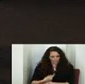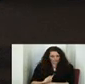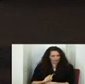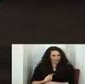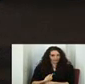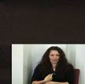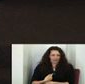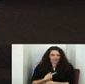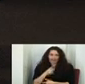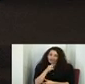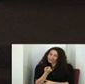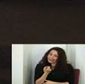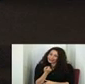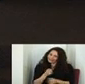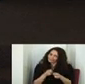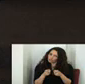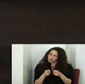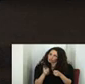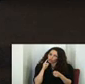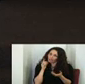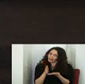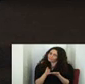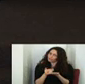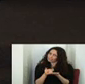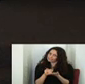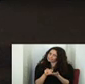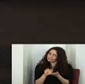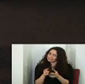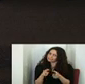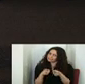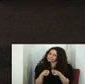bit of a control freak. Amen?